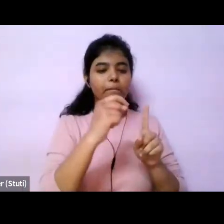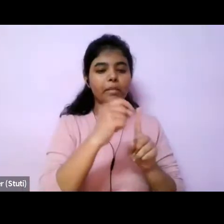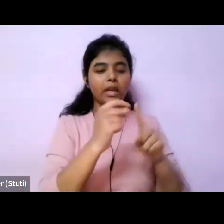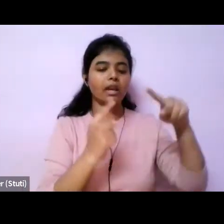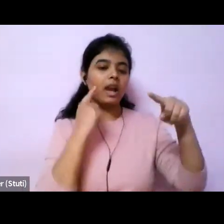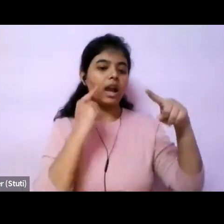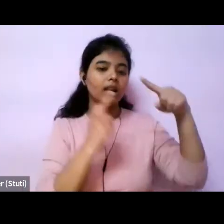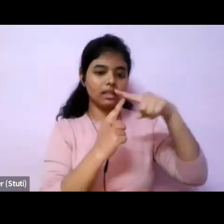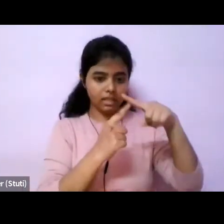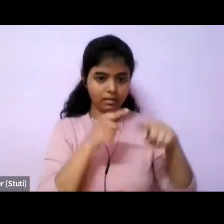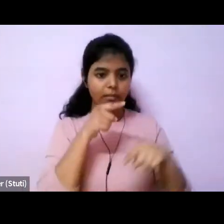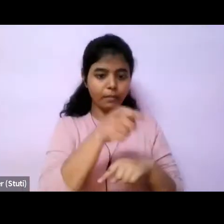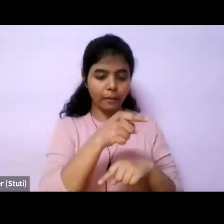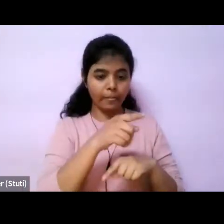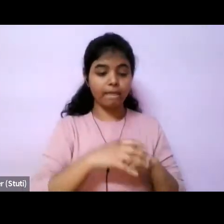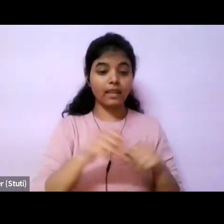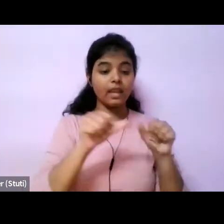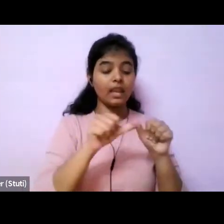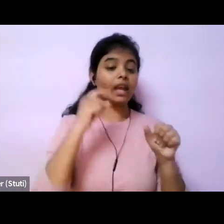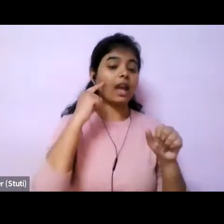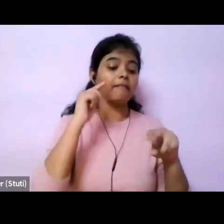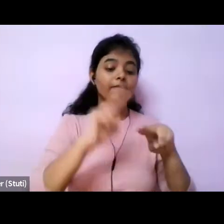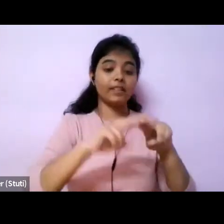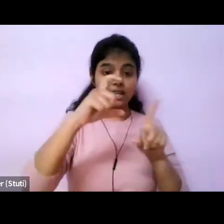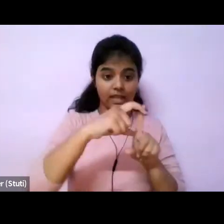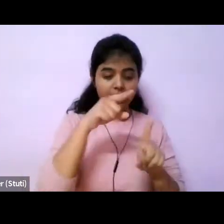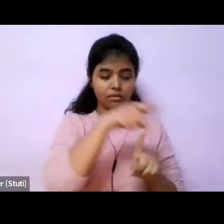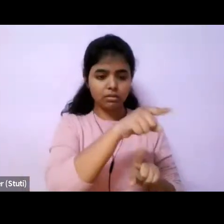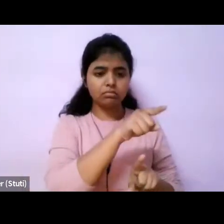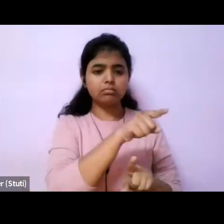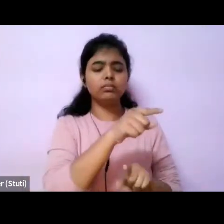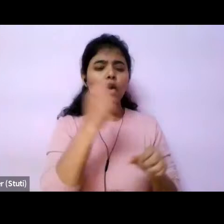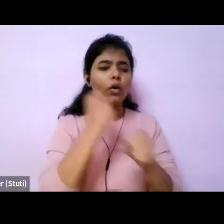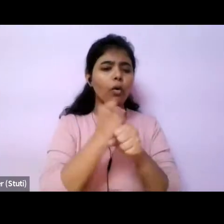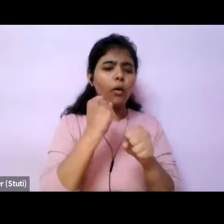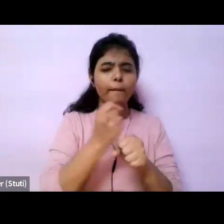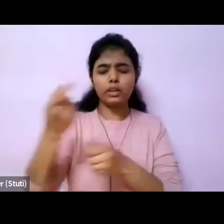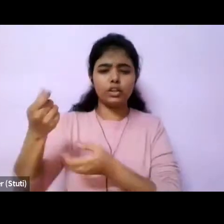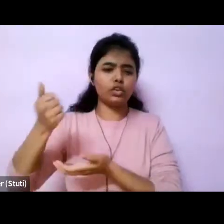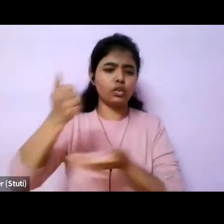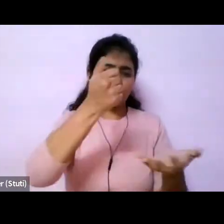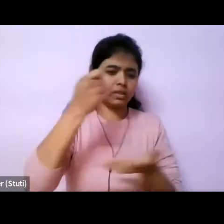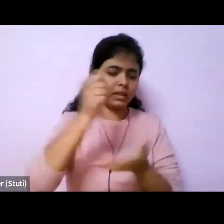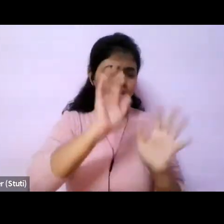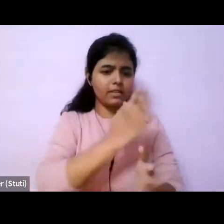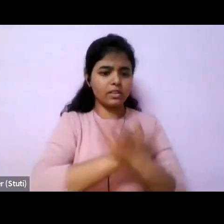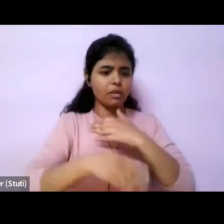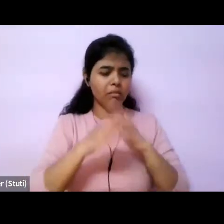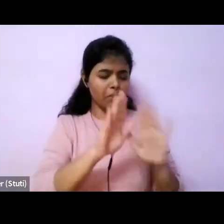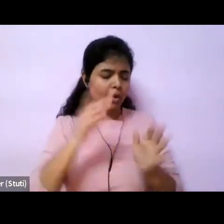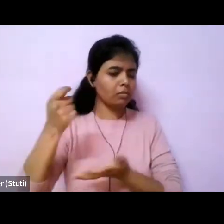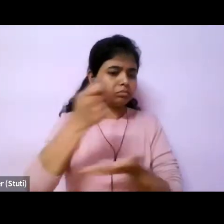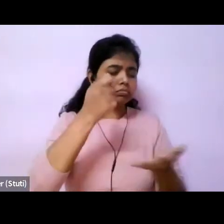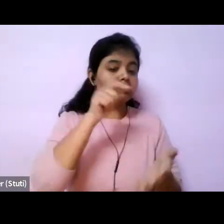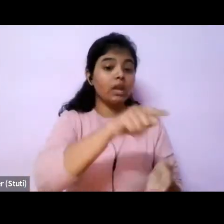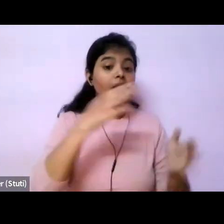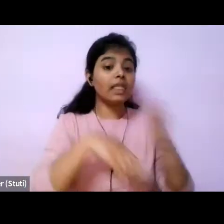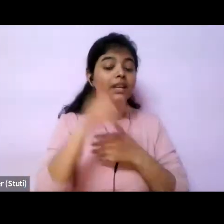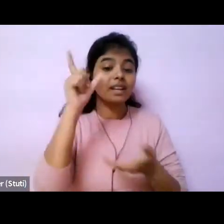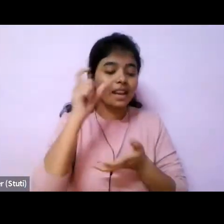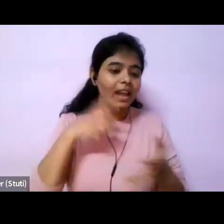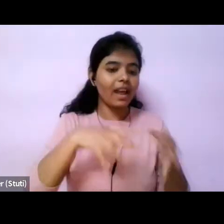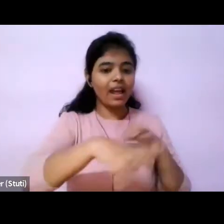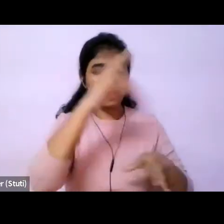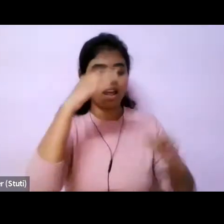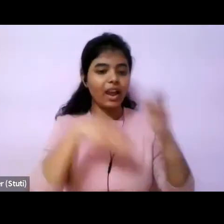by the All India Federation of the Deaf, AIFD, on a government scholarship for disabled people. Most significant to his